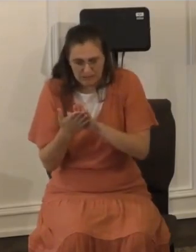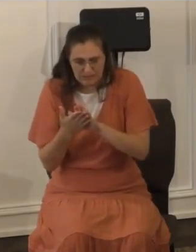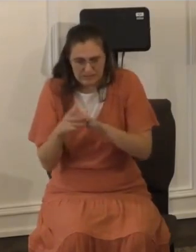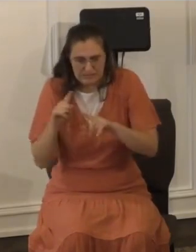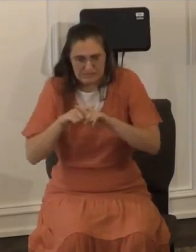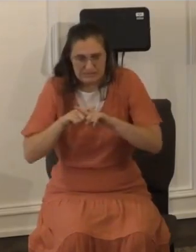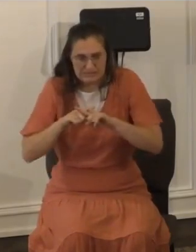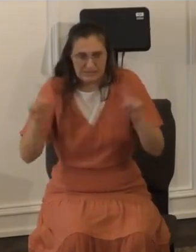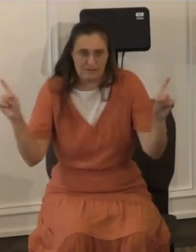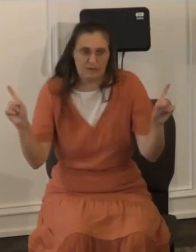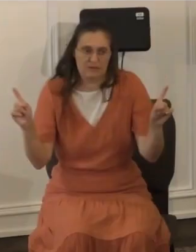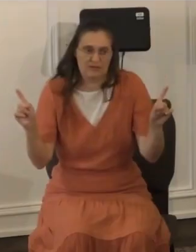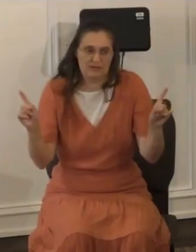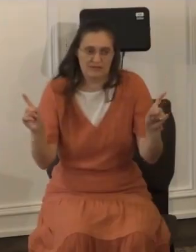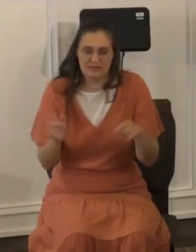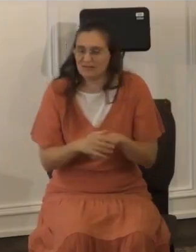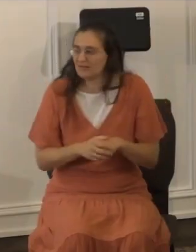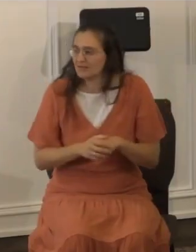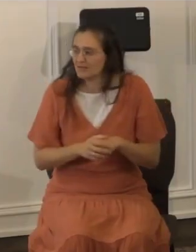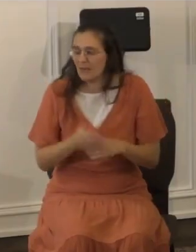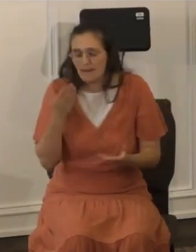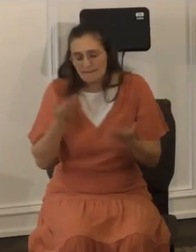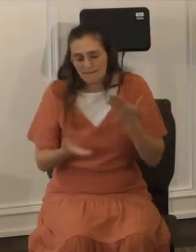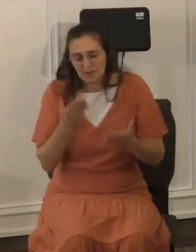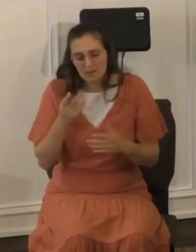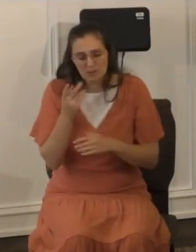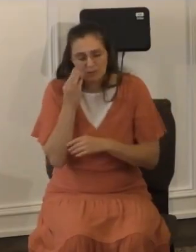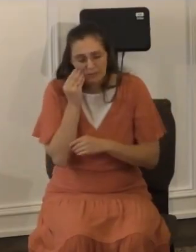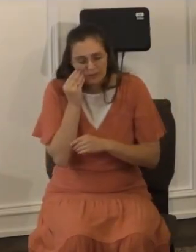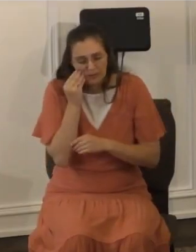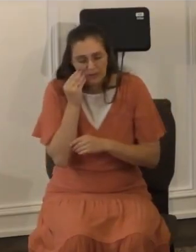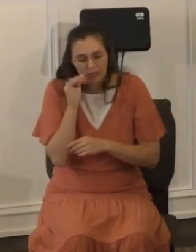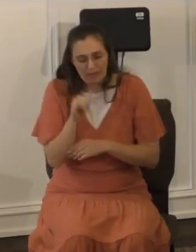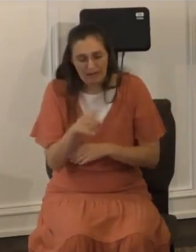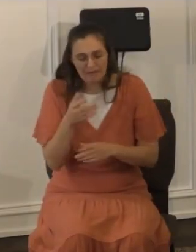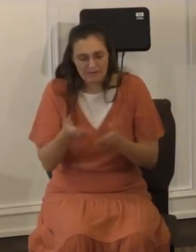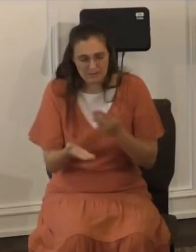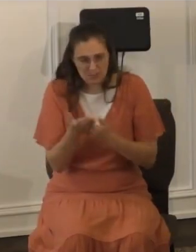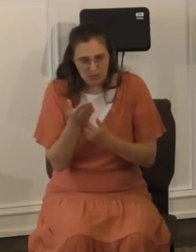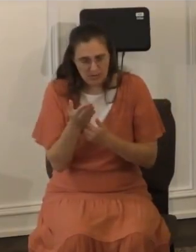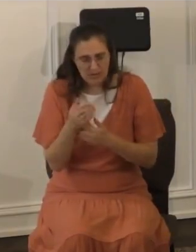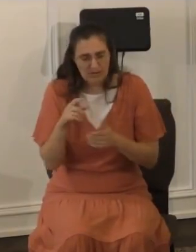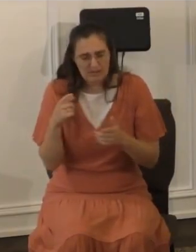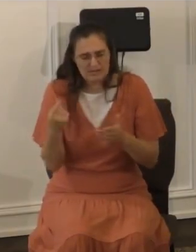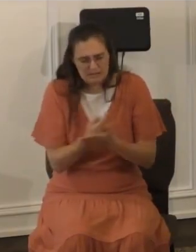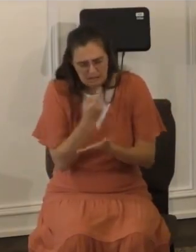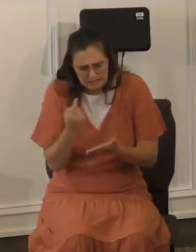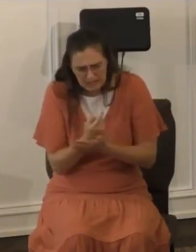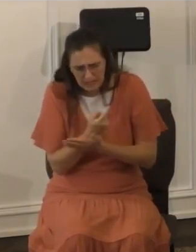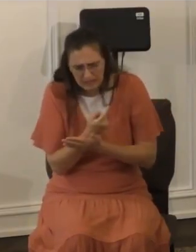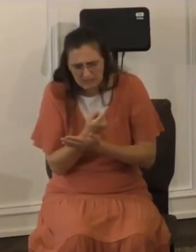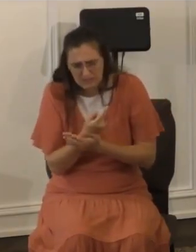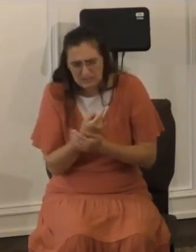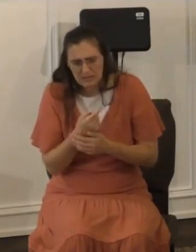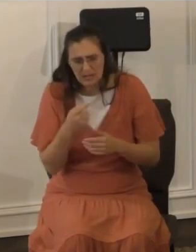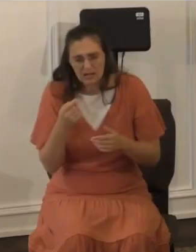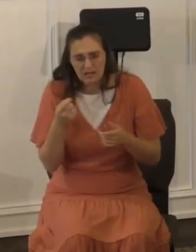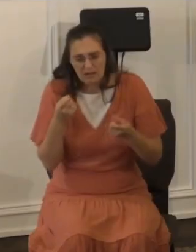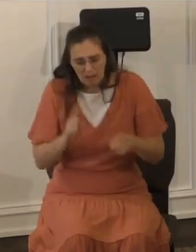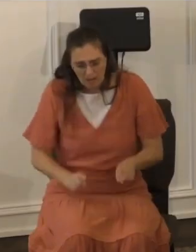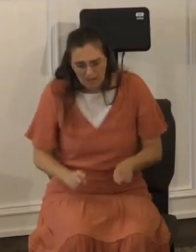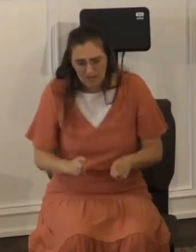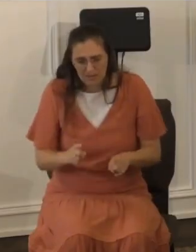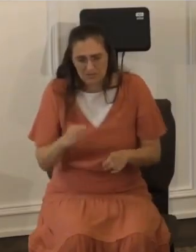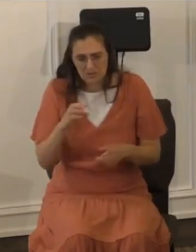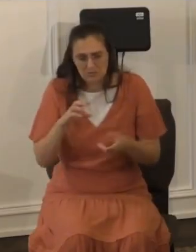did. So maybe we'll go with that this morning. Sometimes in life, you can make a couple quick decisions, right? You can say, I'm going to do